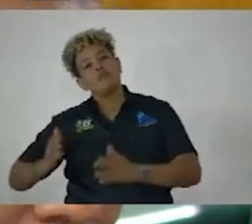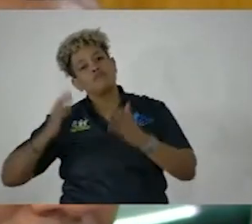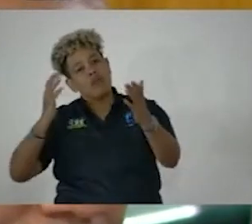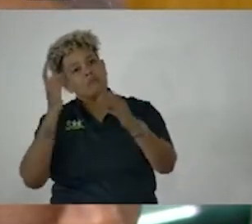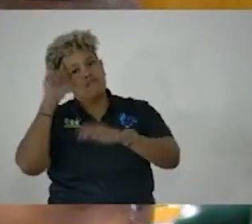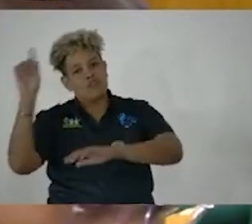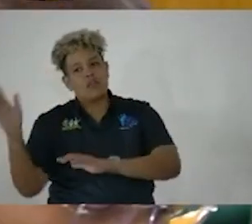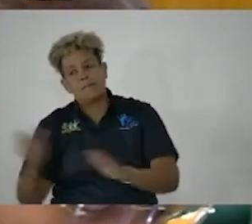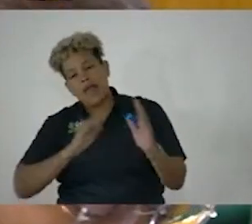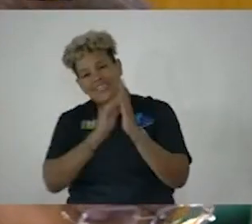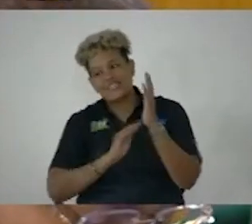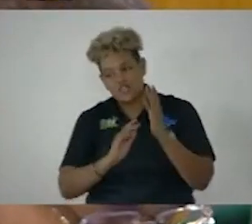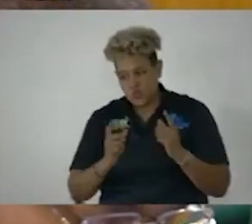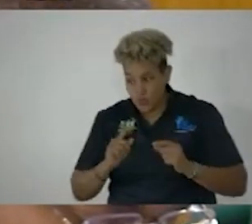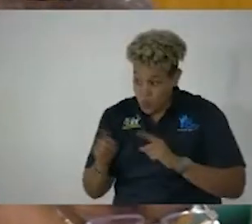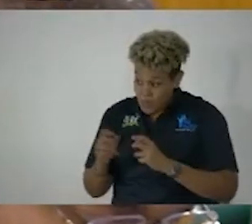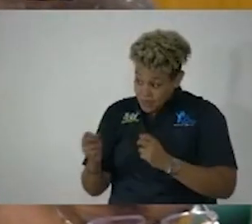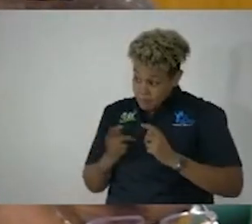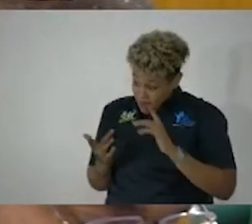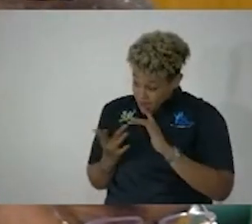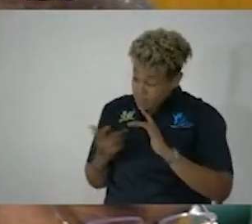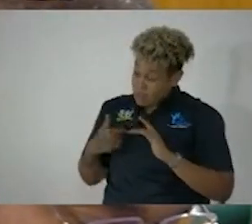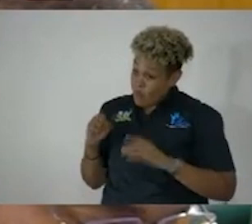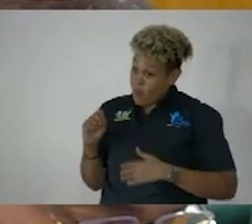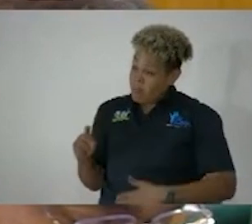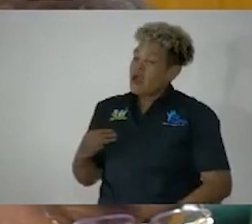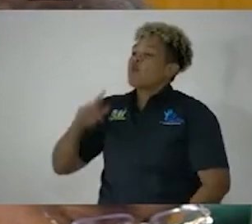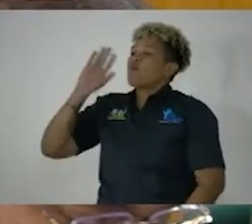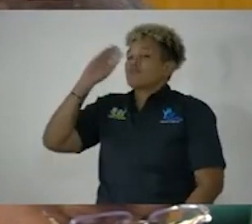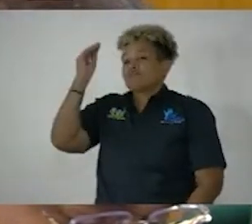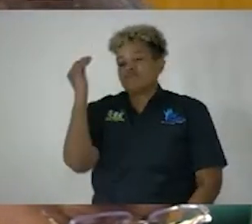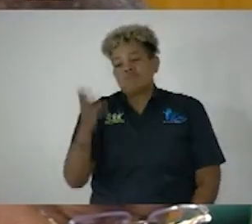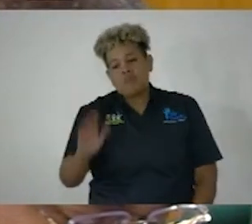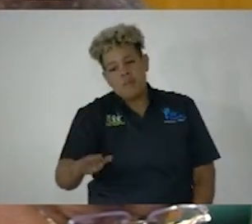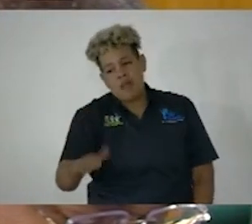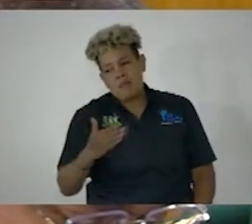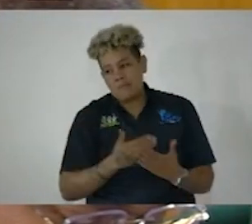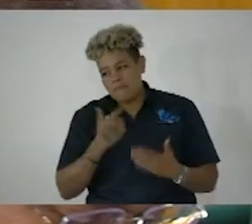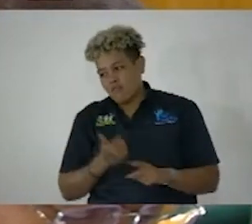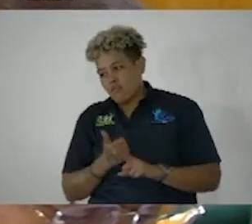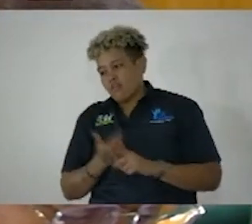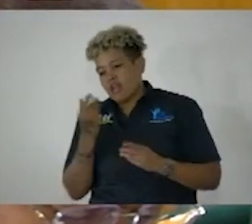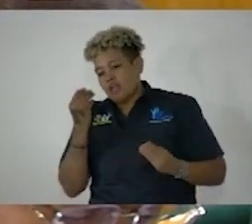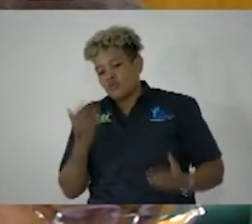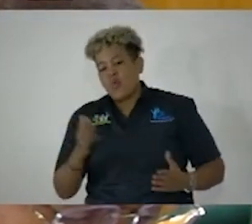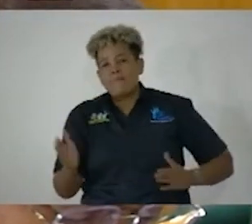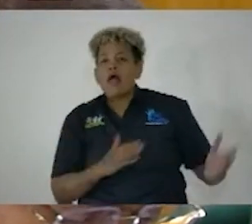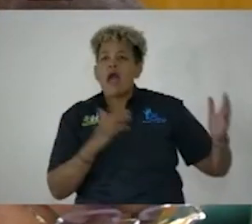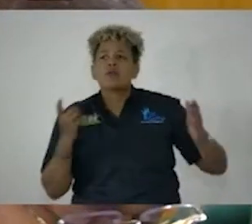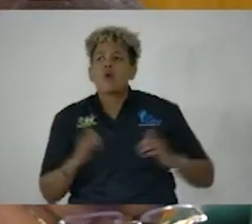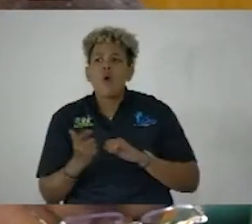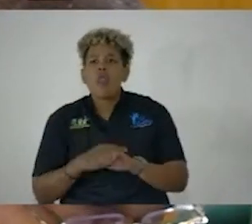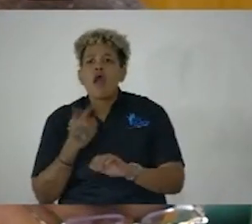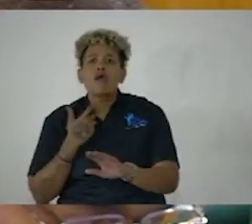for their plan is. And then when they get back to the office of the Prime Minister, we will definitely reach out to you before to let you know how long they're going to